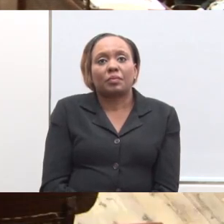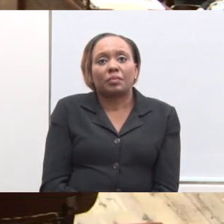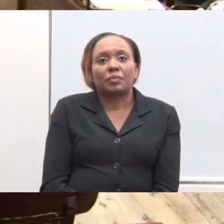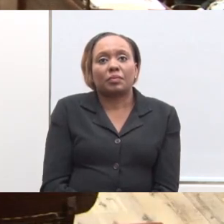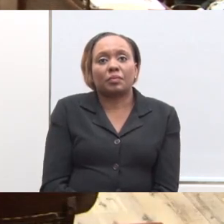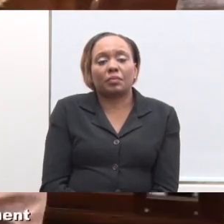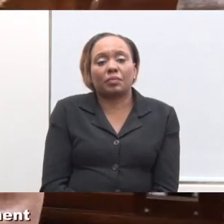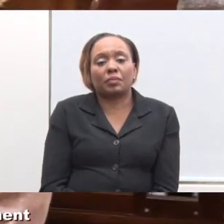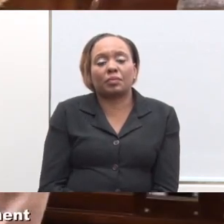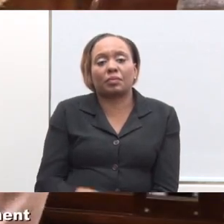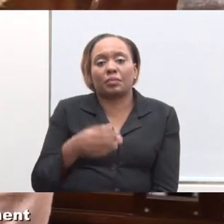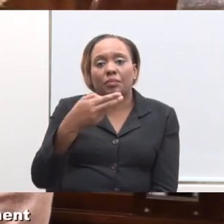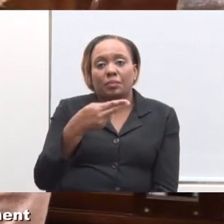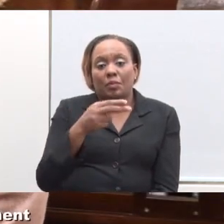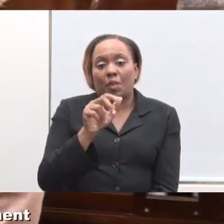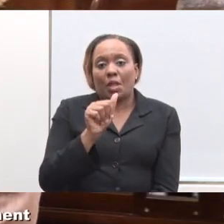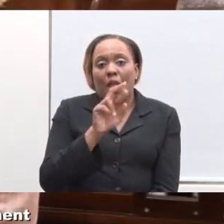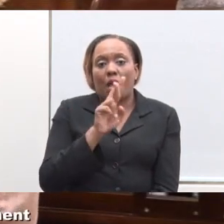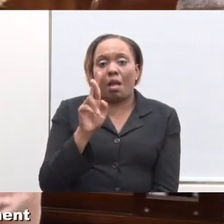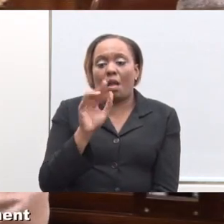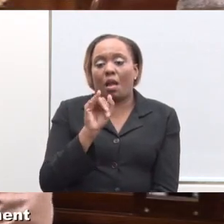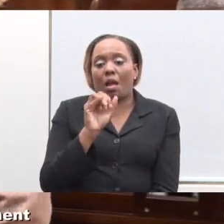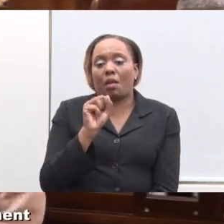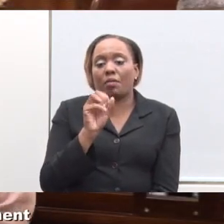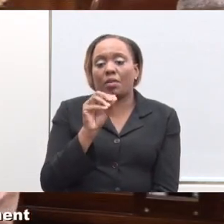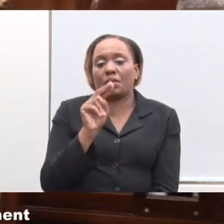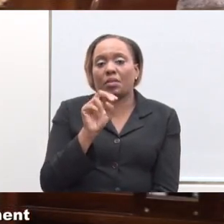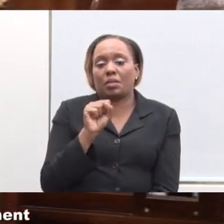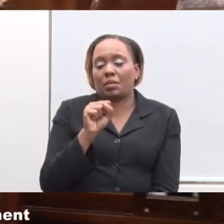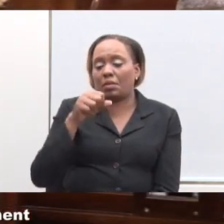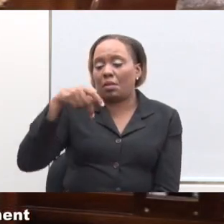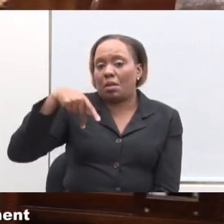Harrison's Point, the facility that we are doing there,